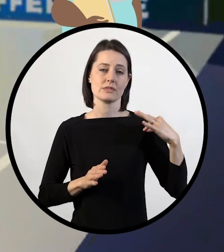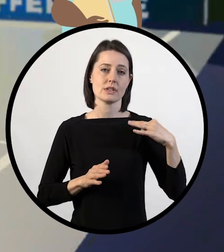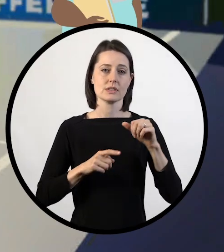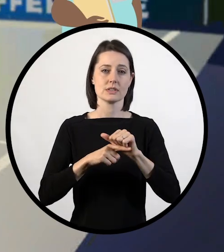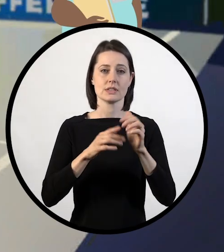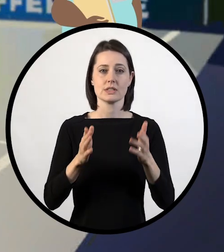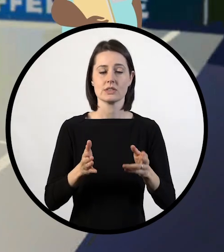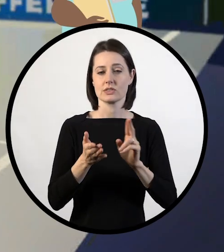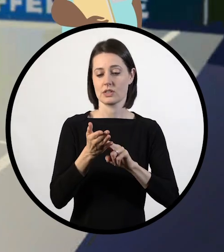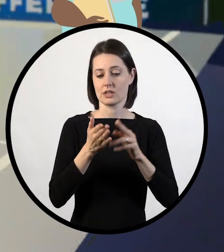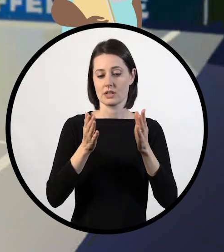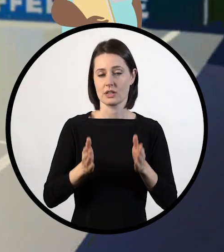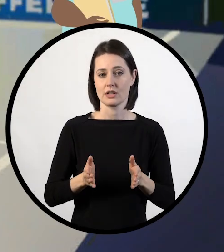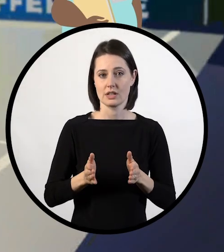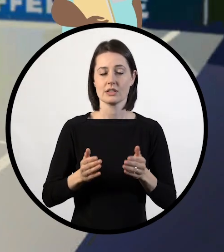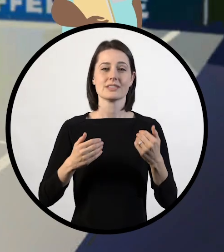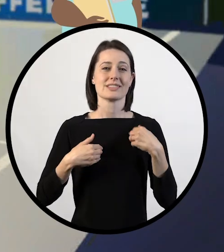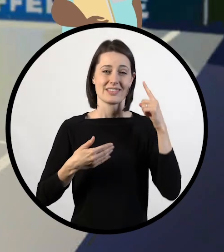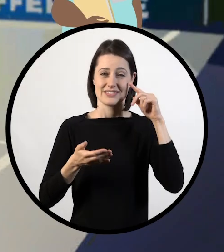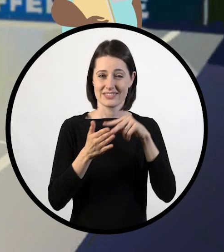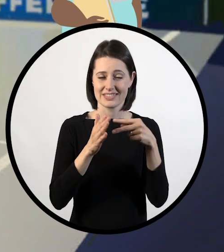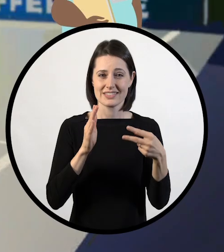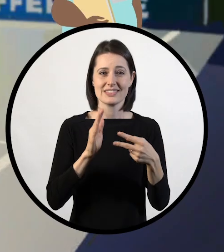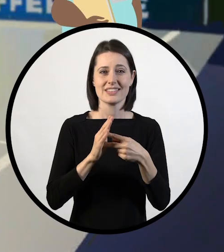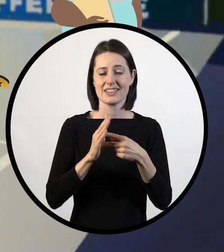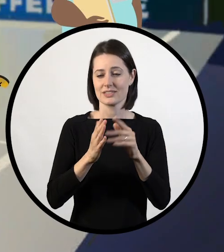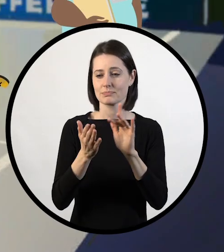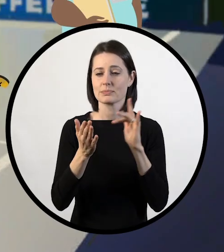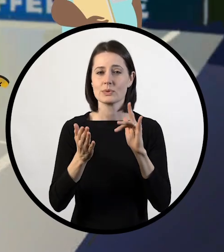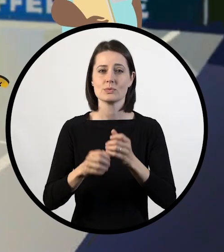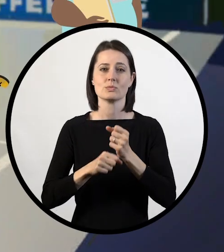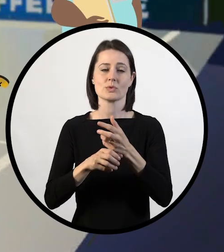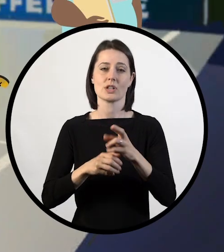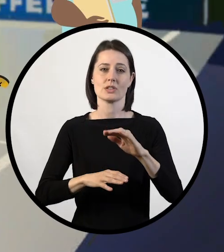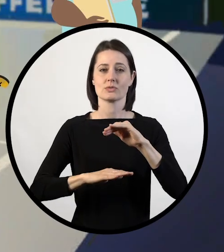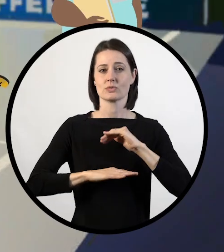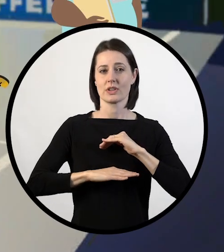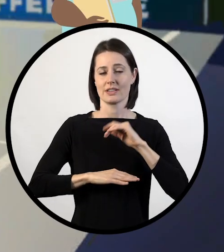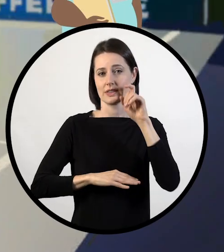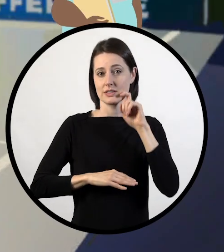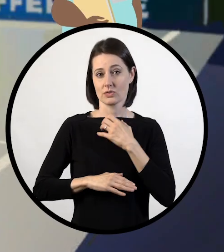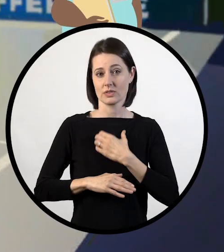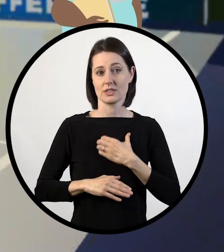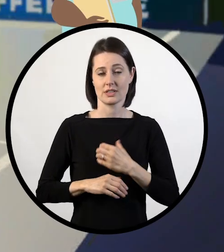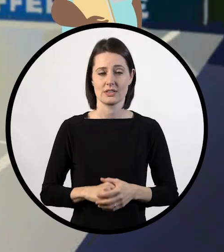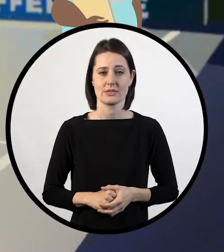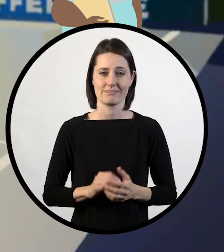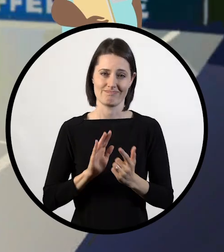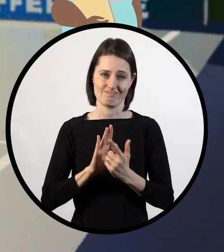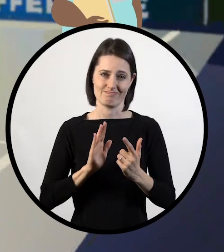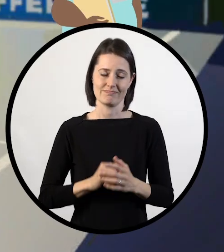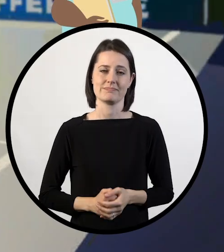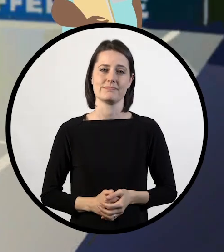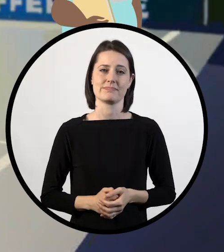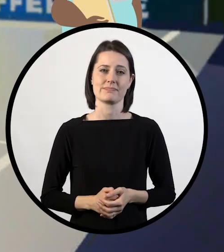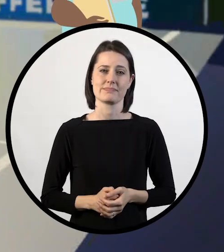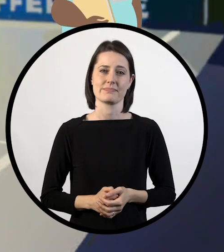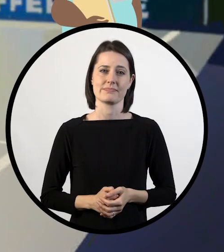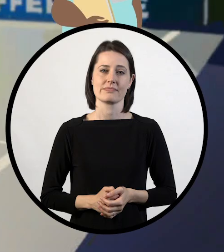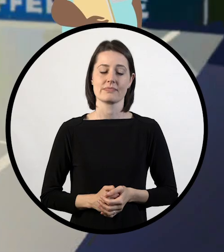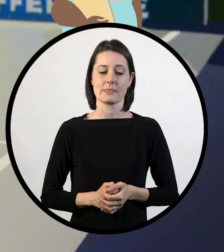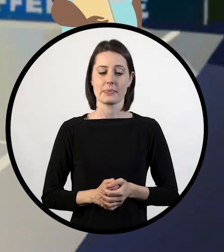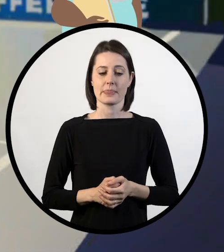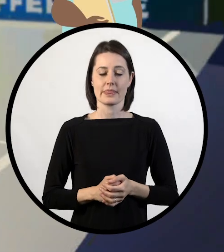contractor has the intent to abuse, arouse, or gratify sexual desire. Penetration of the anal or genital